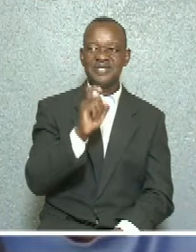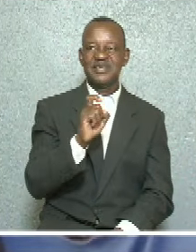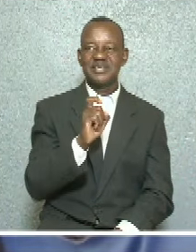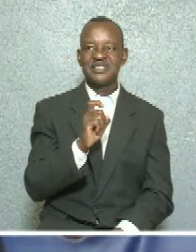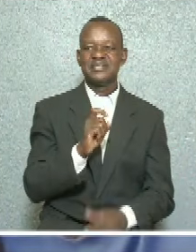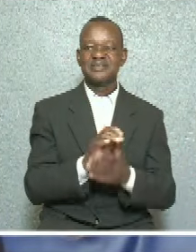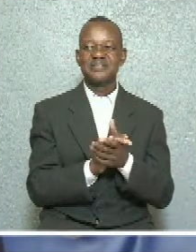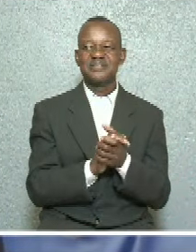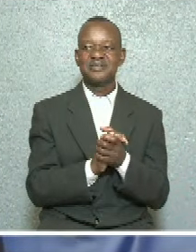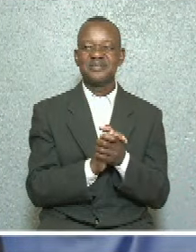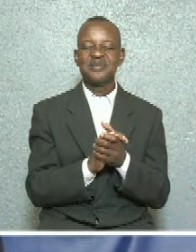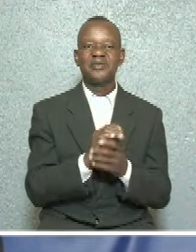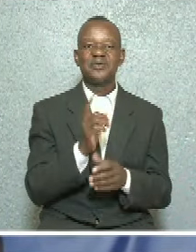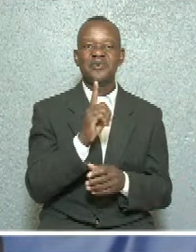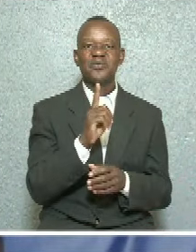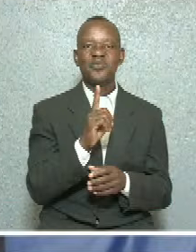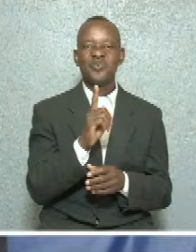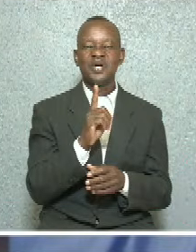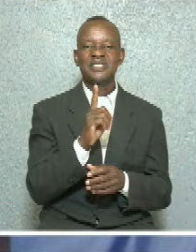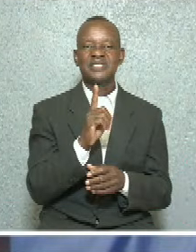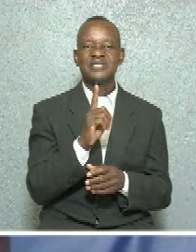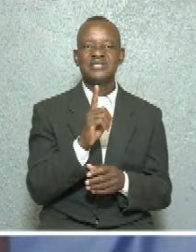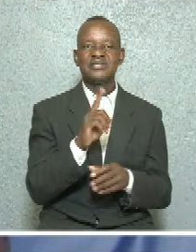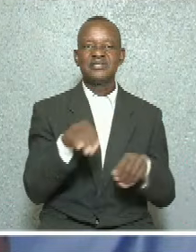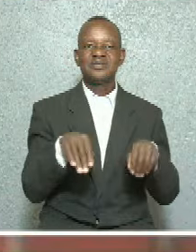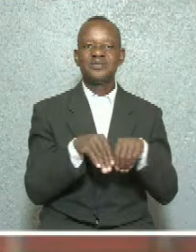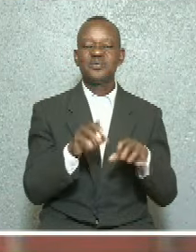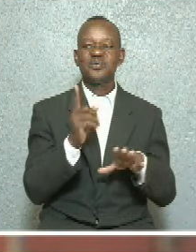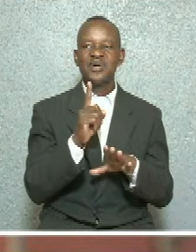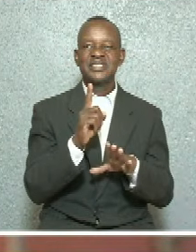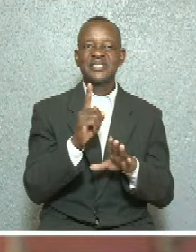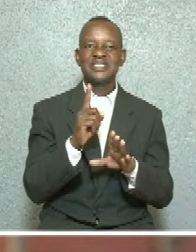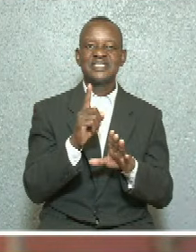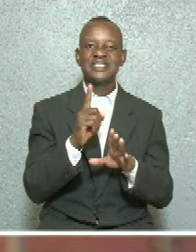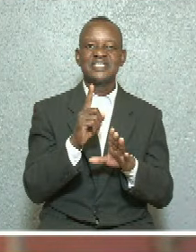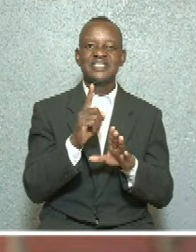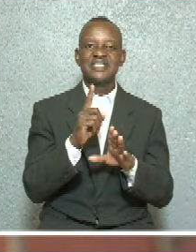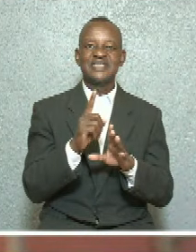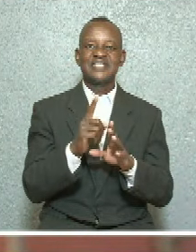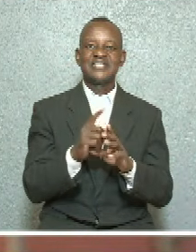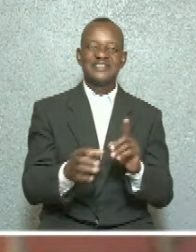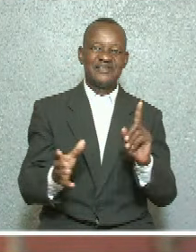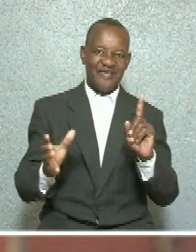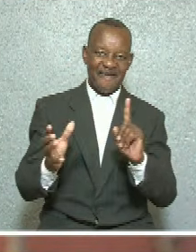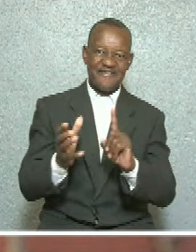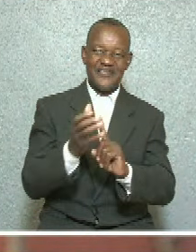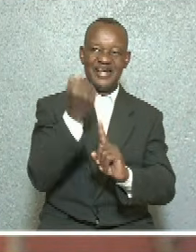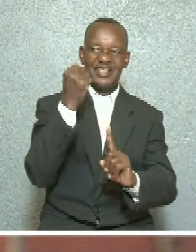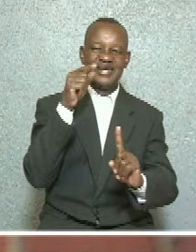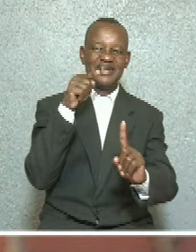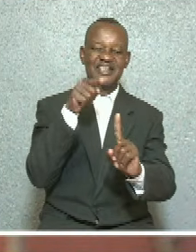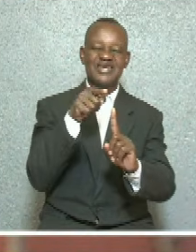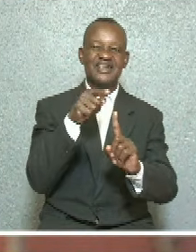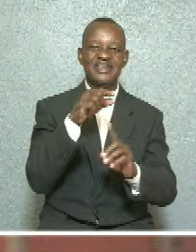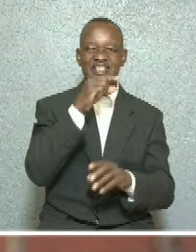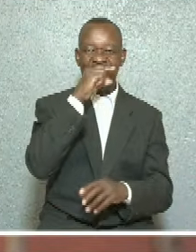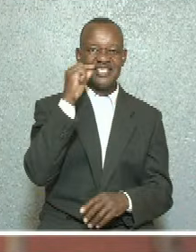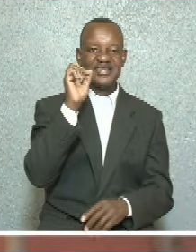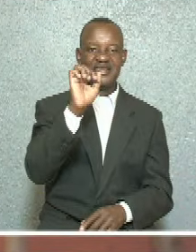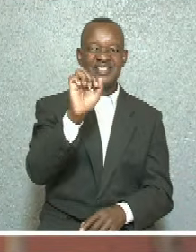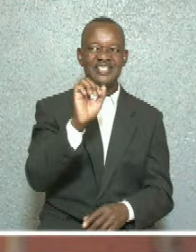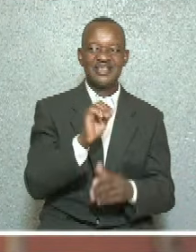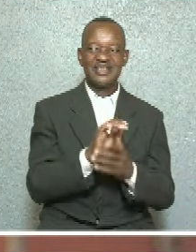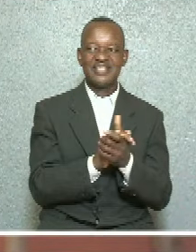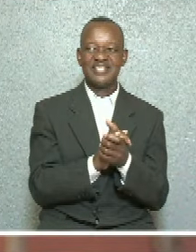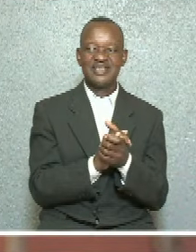ma'am take to reach her goal? Okay. Thank you. I didn't get your name. Can you also say your name? My name is